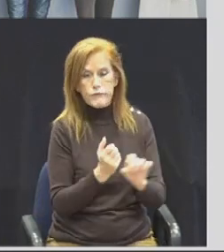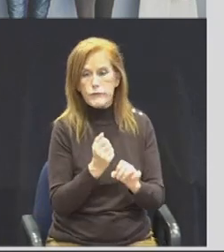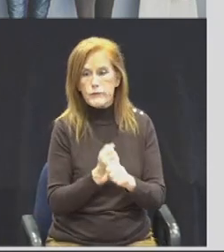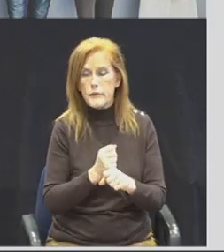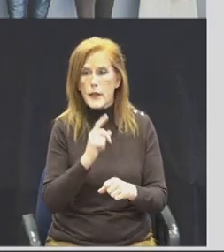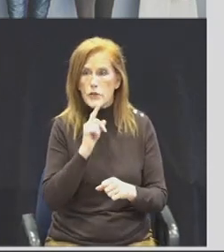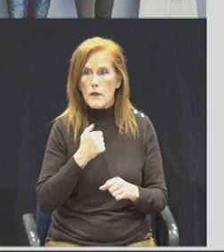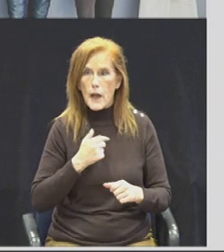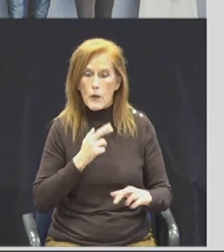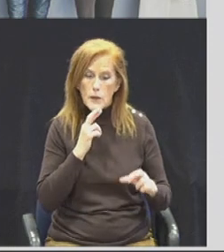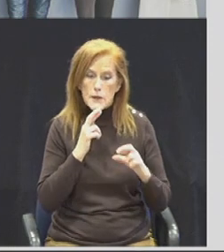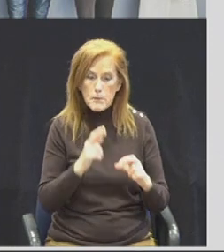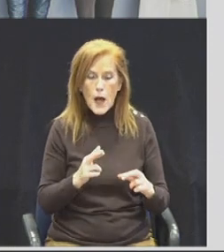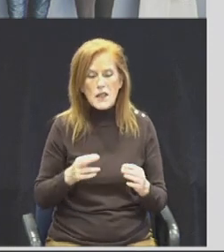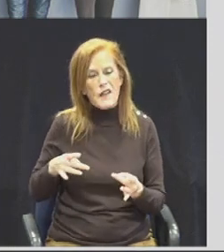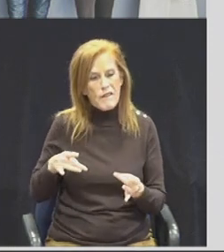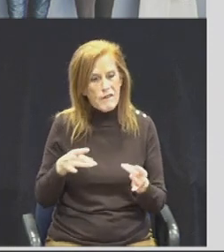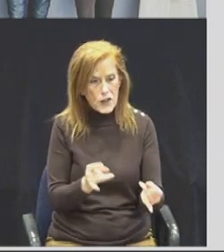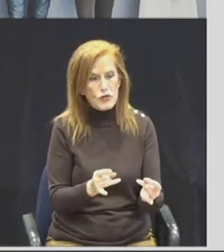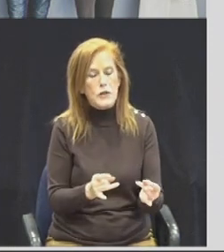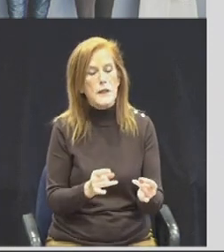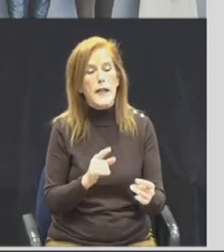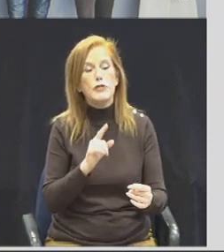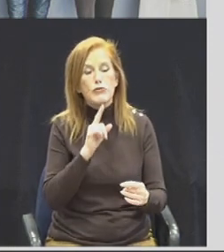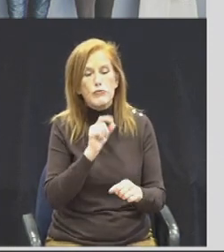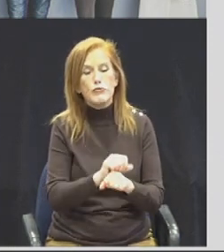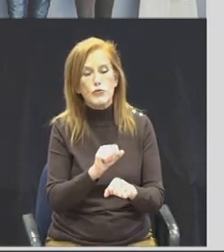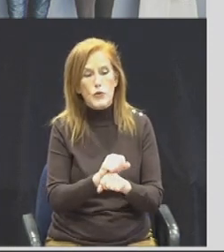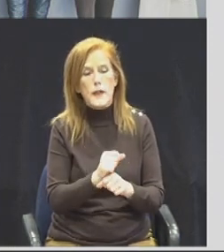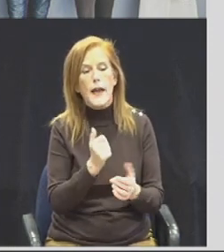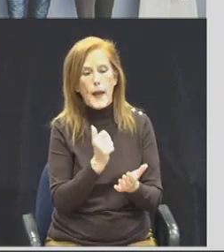is efficient and that it's actually serving people.